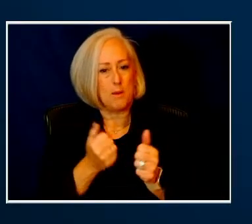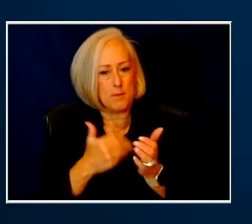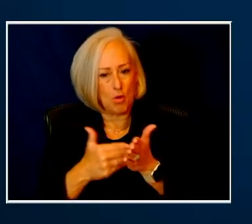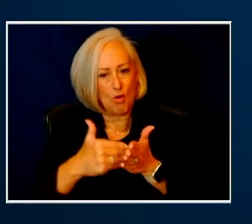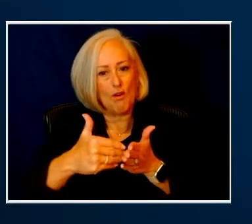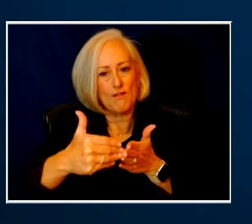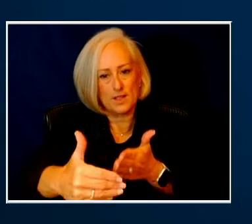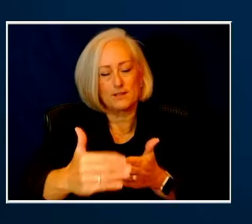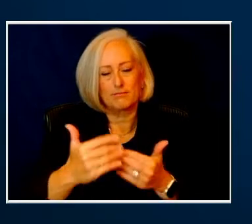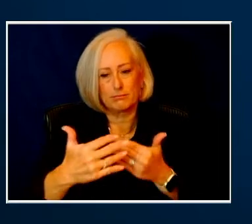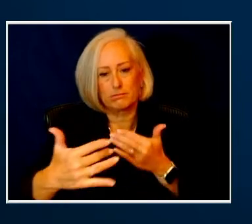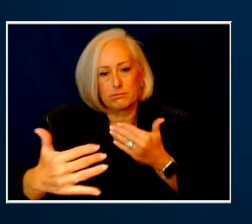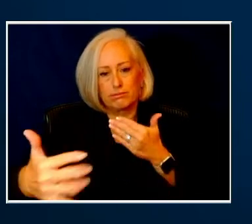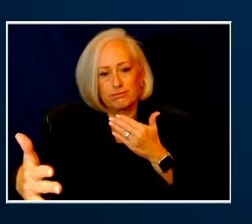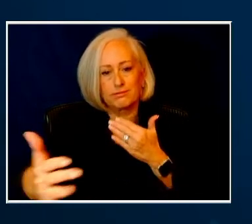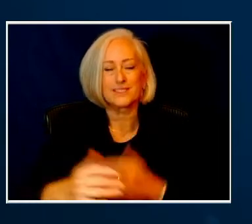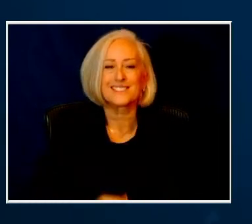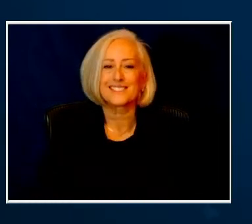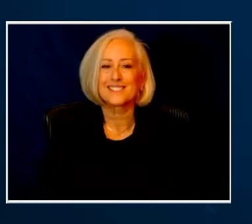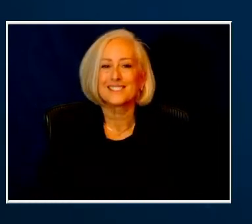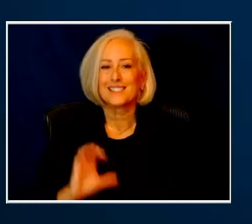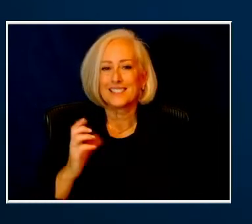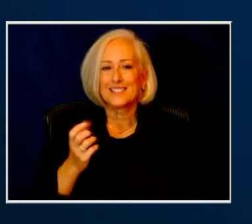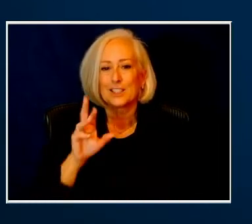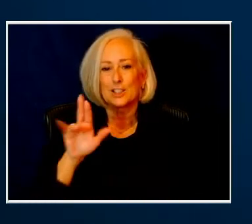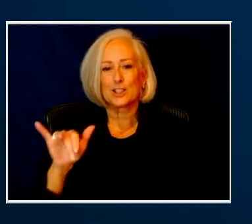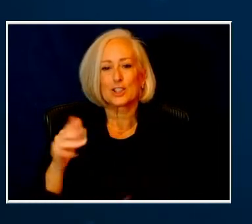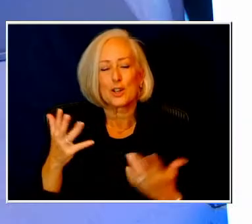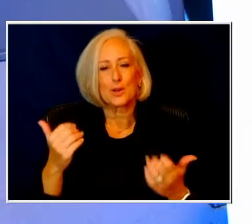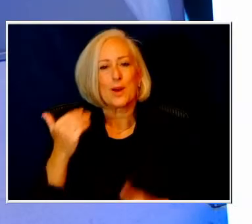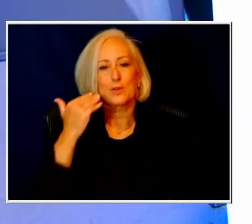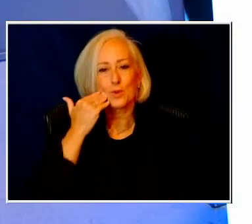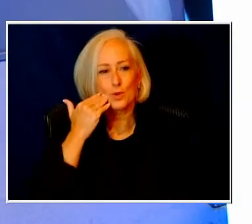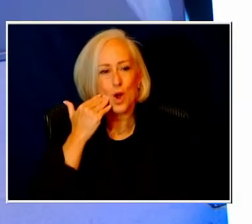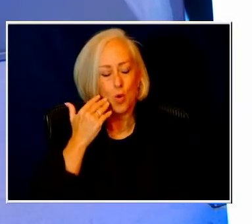Sherry wants to know, Dr. Camerata, she says, I love that the hospitals work together.